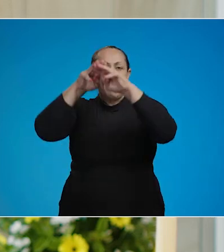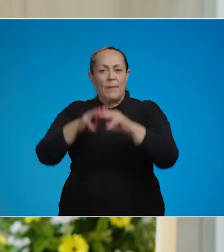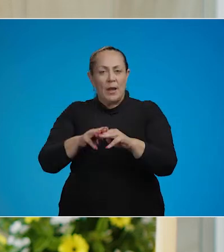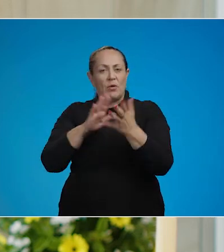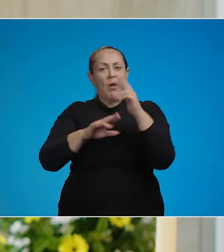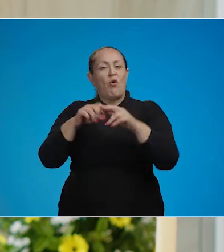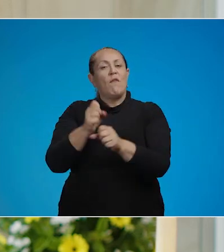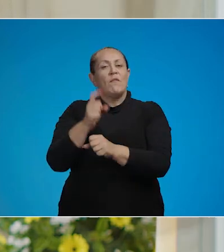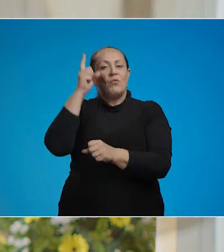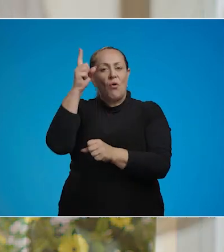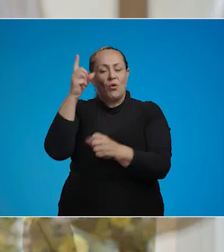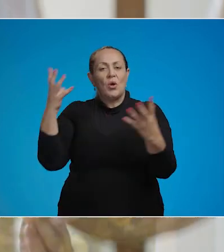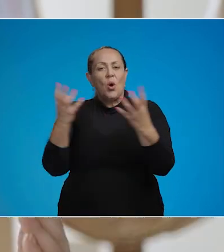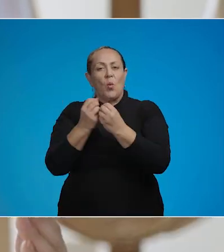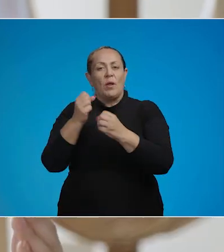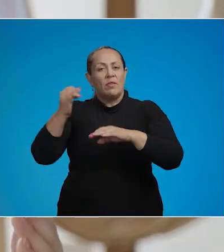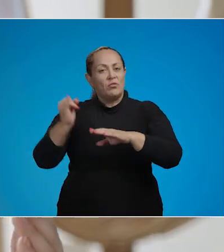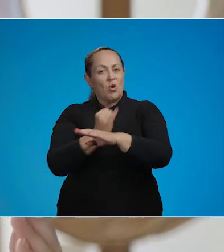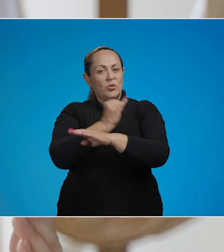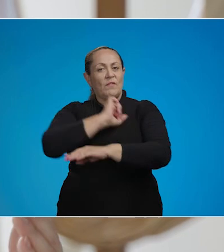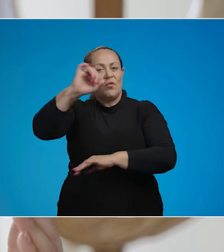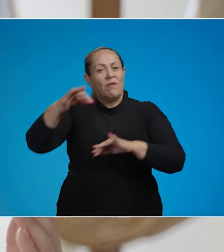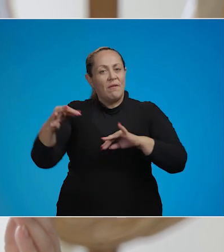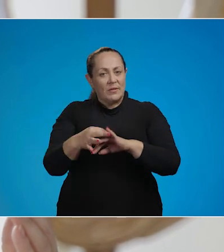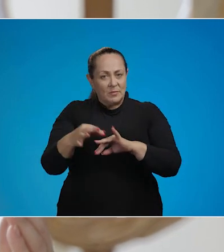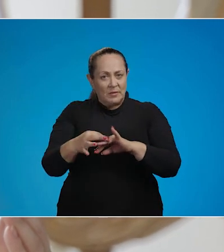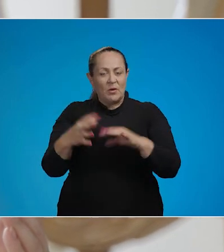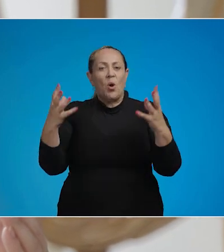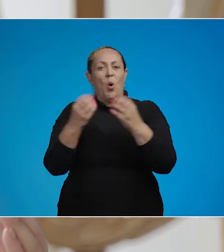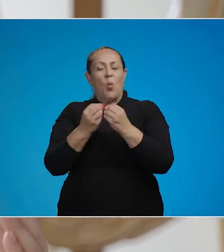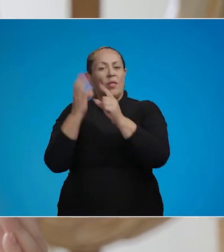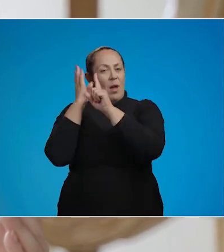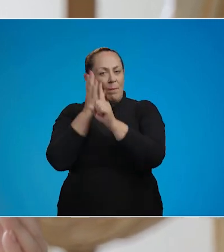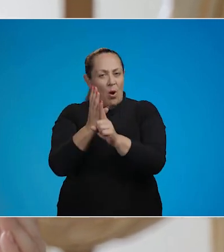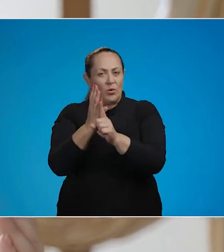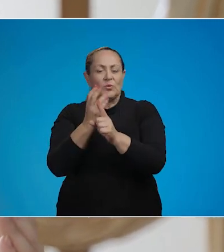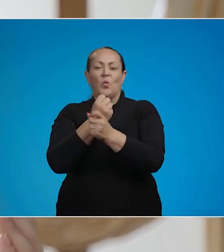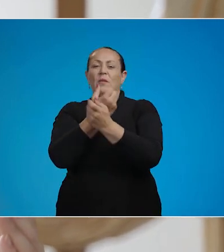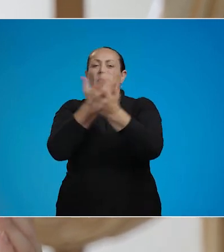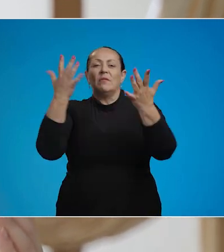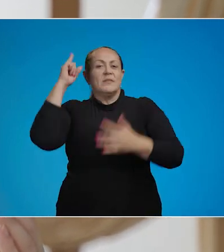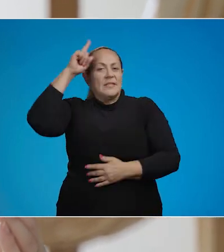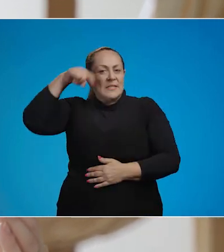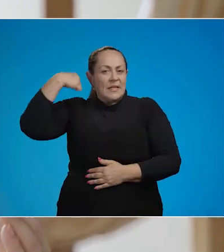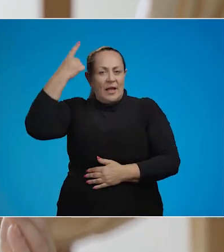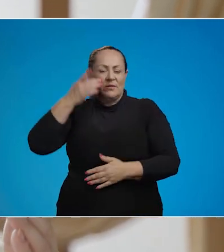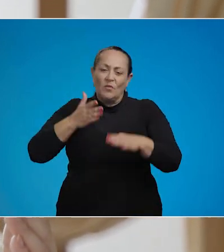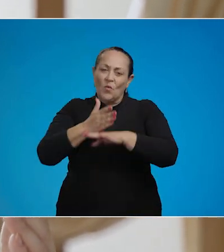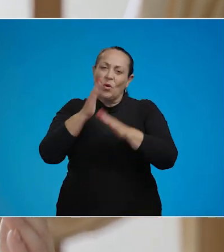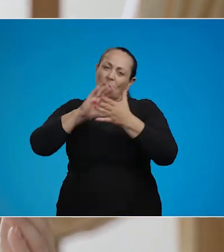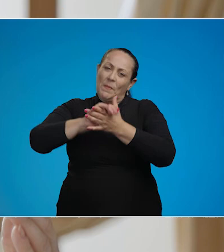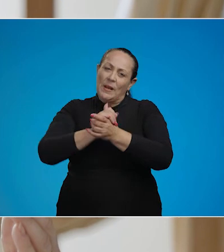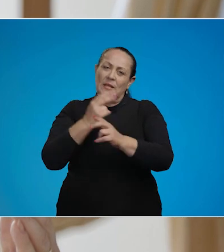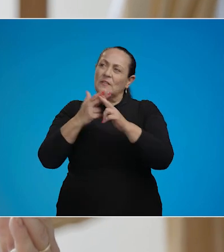Mary mother of God with blessed Joseph her spouse with the blessed apostles and all the saints who have